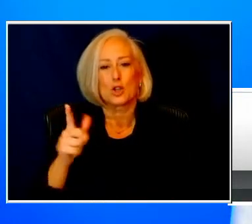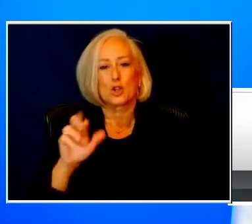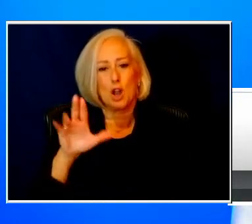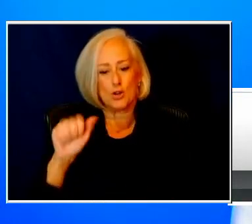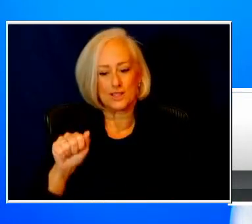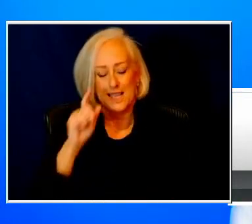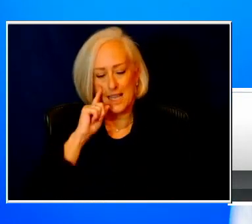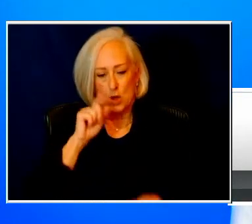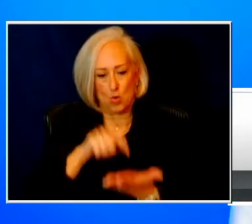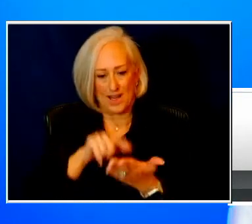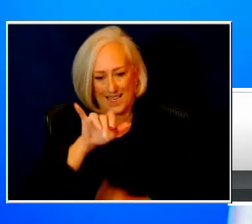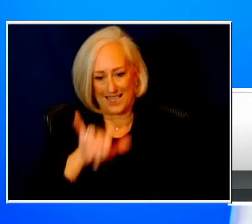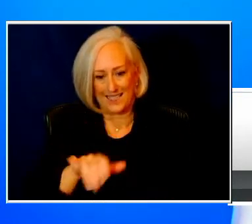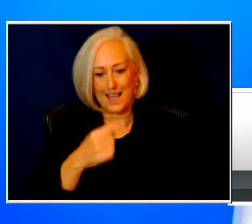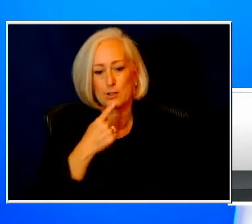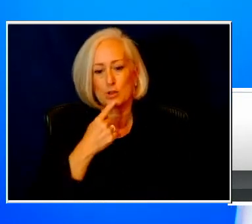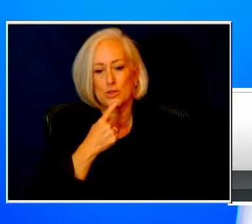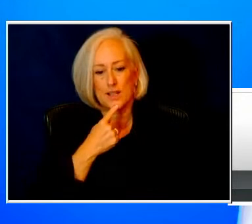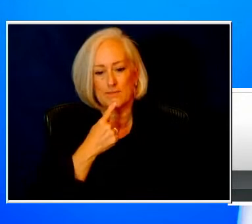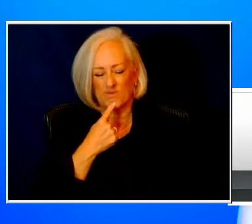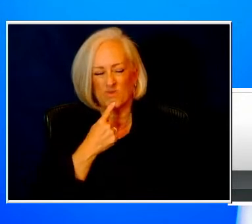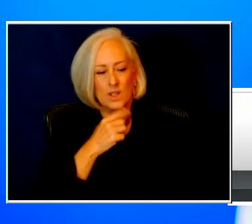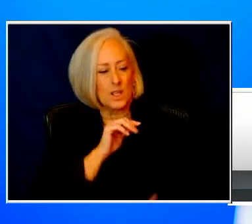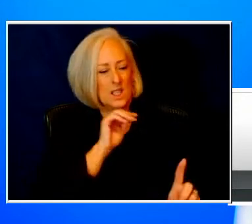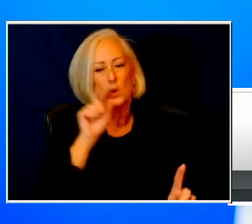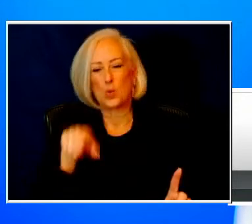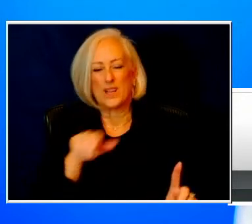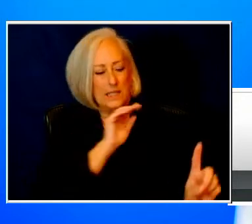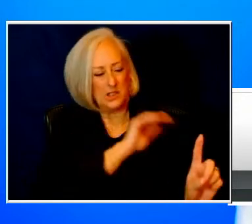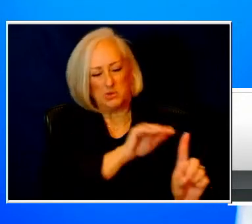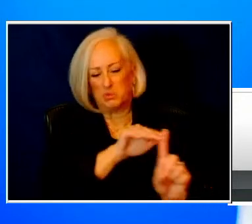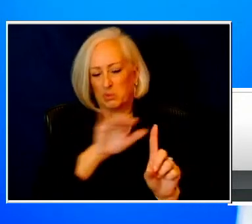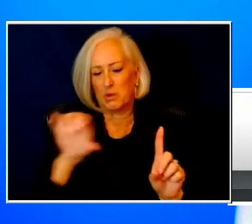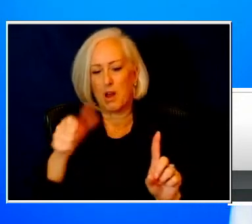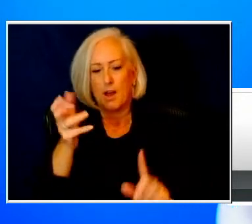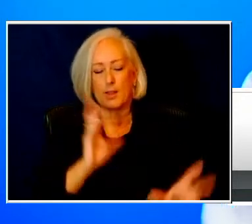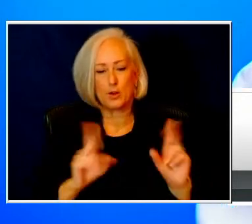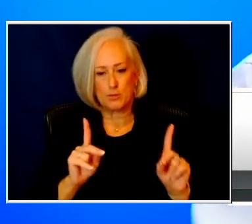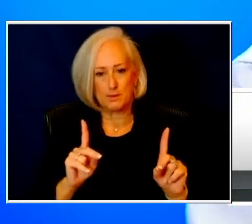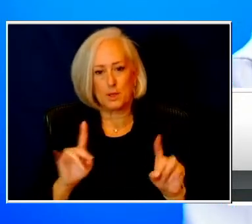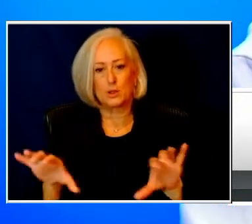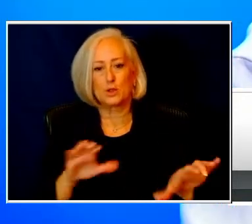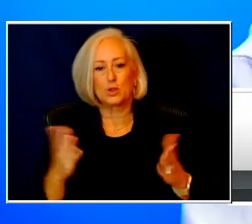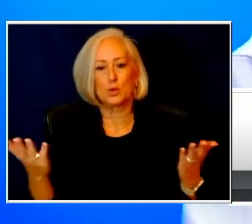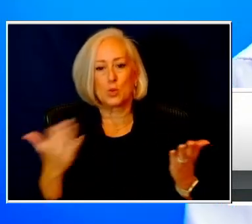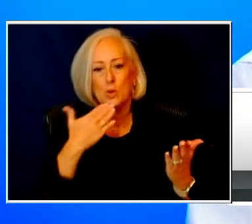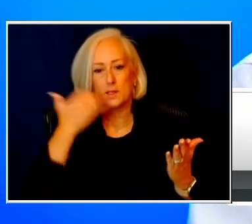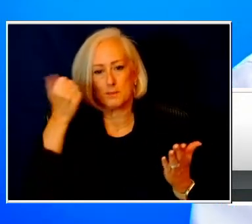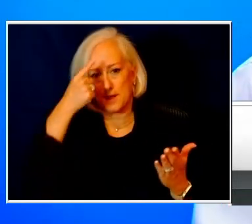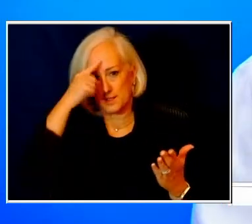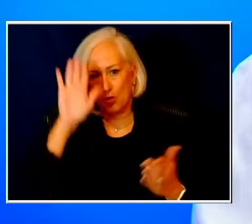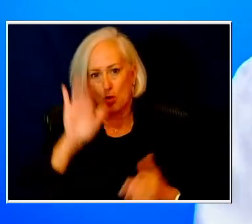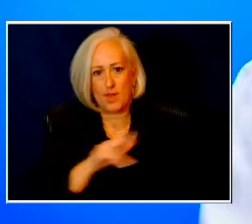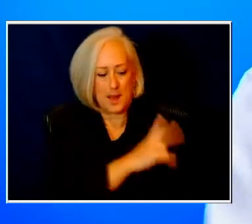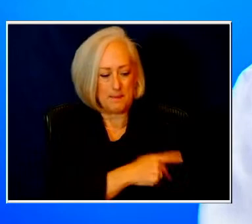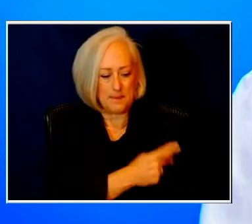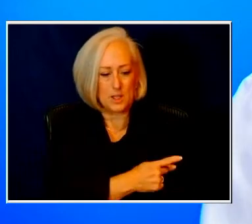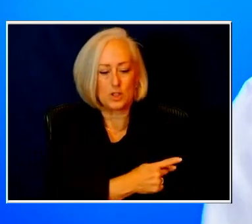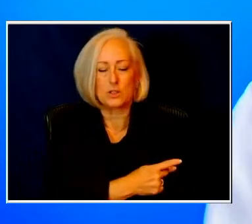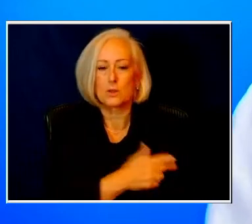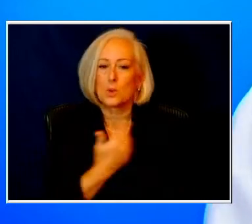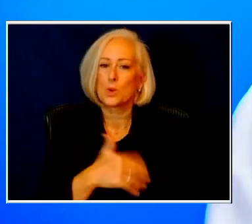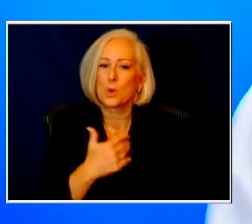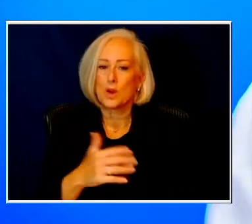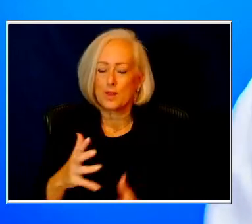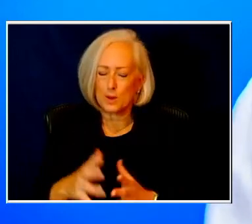say, we need to get some other folks involved to do what's best for the patient. And, the amount of work that goes on behind the